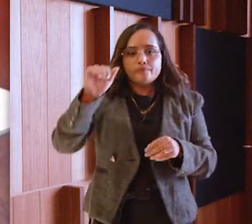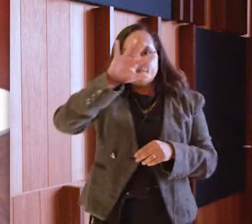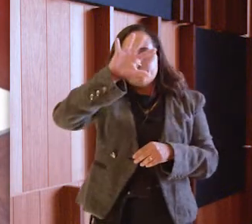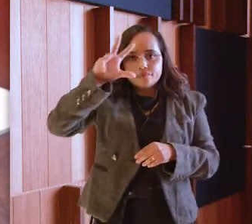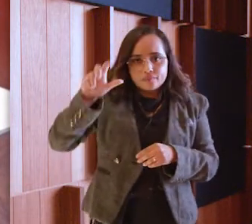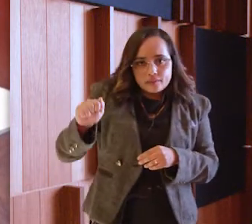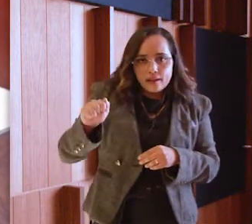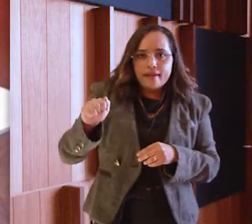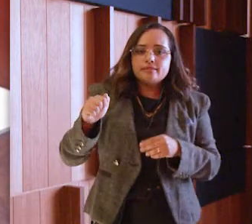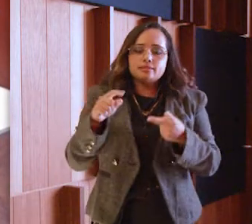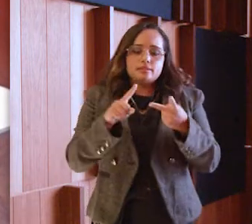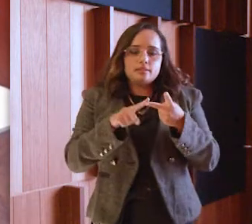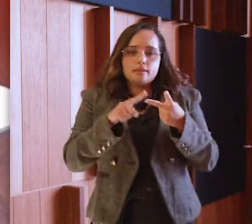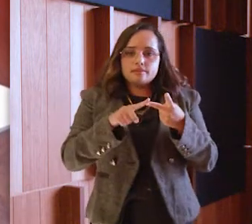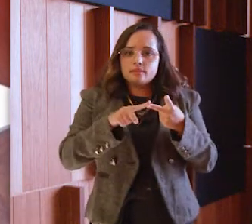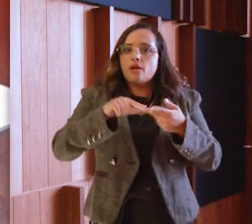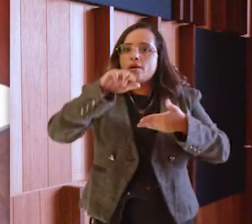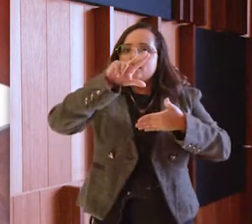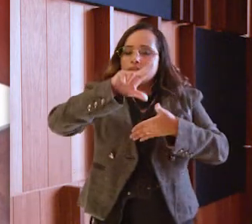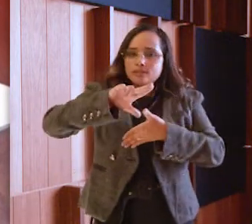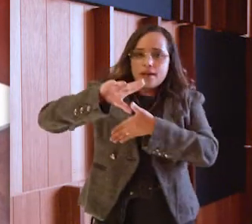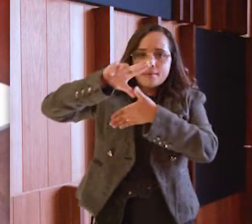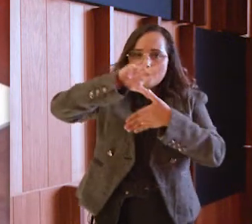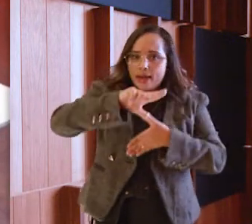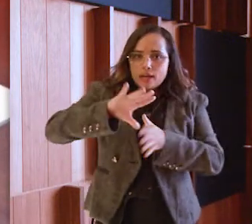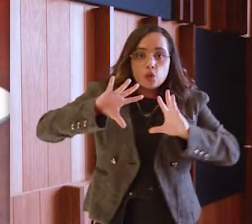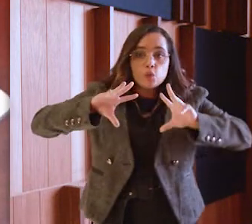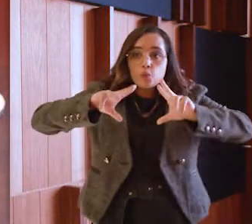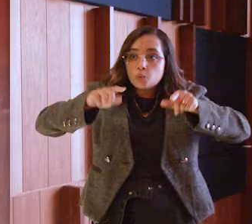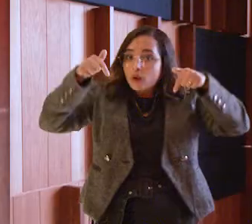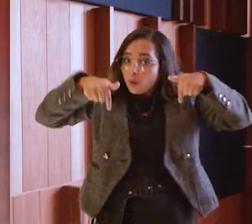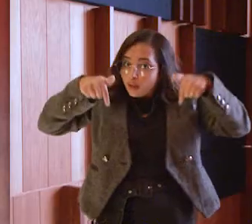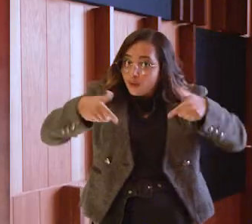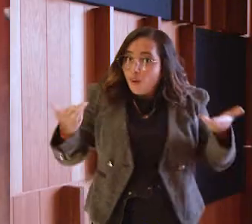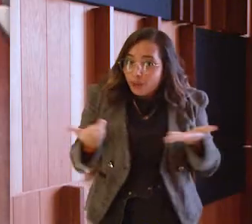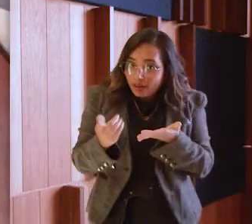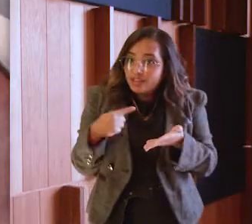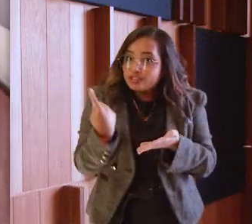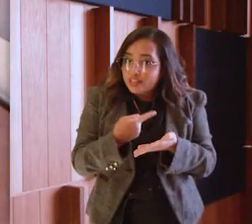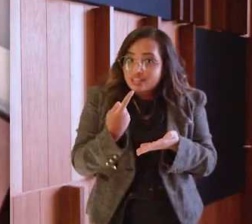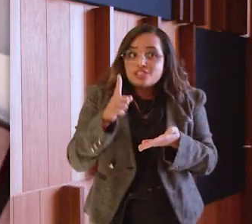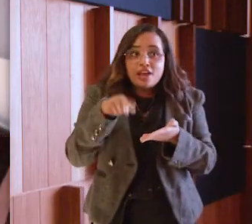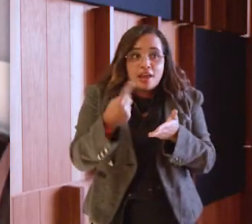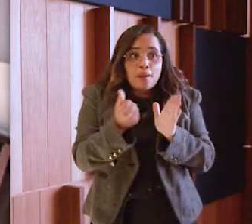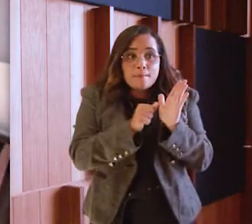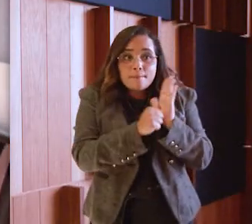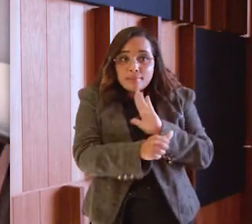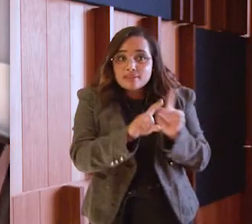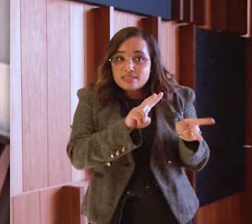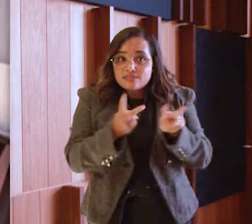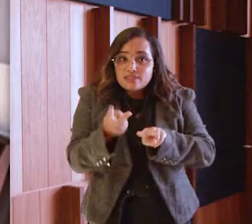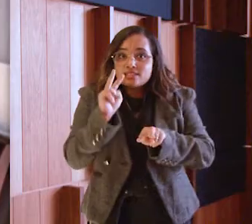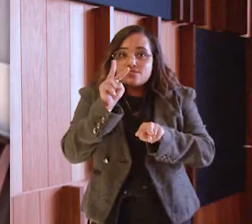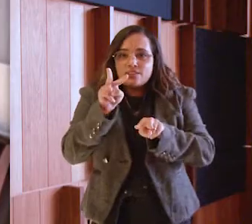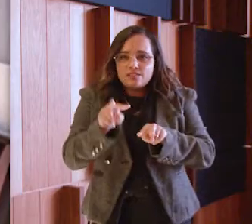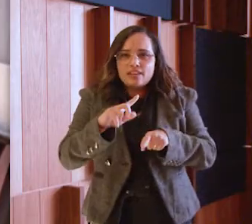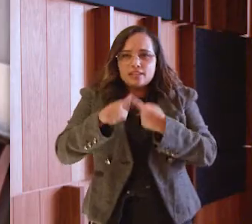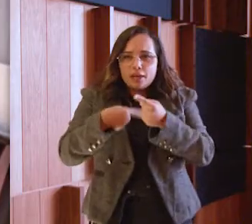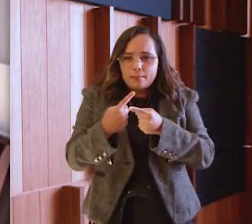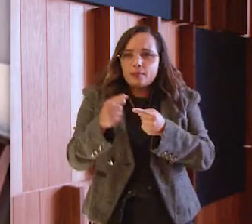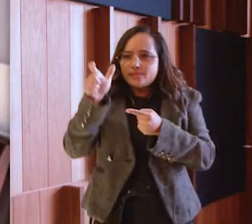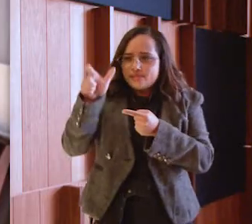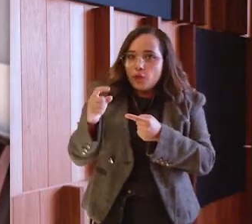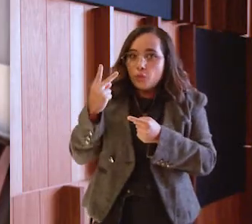tax controversy cases have always been transfer pricing. And so now we're going to see with Pillar 2 and international tax reform, there's going to be a series of